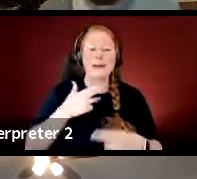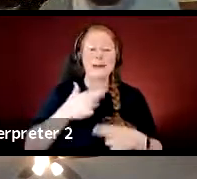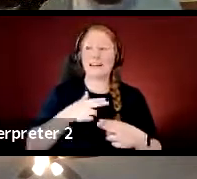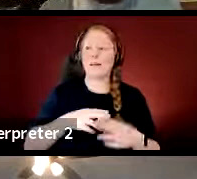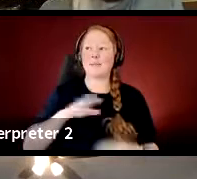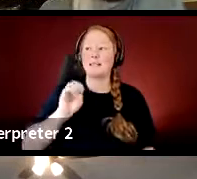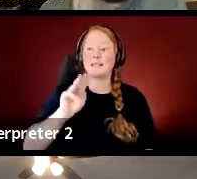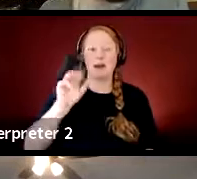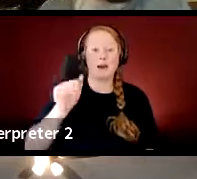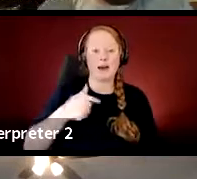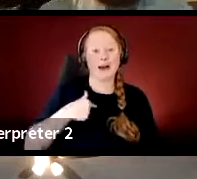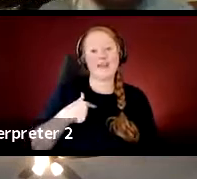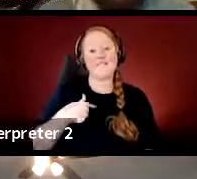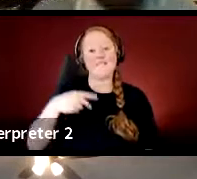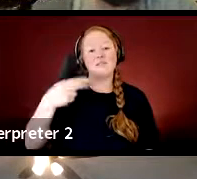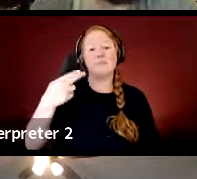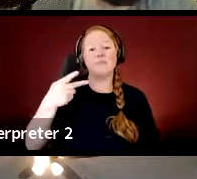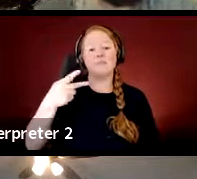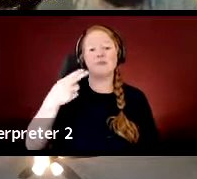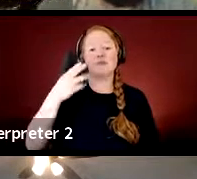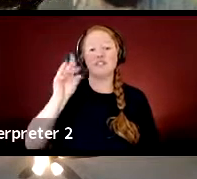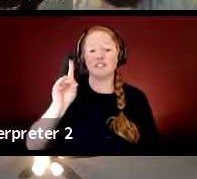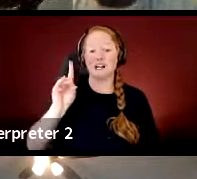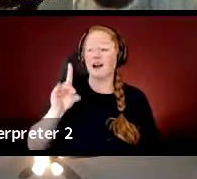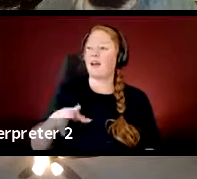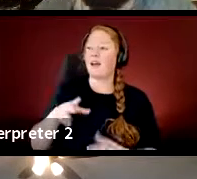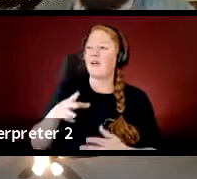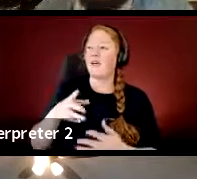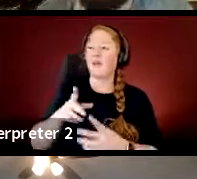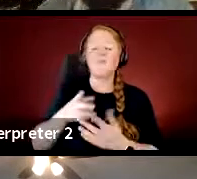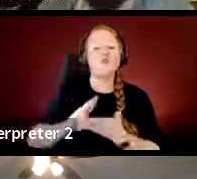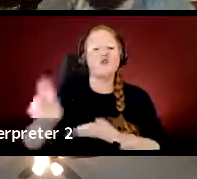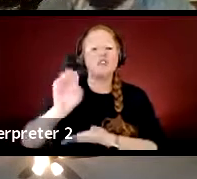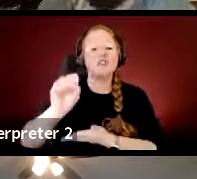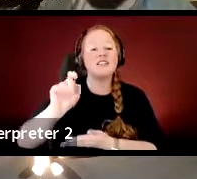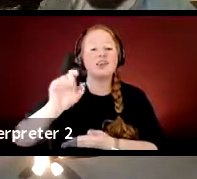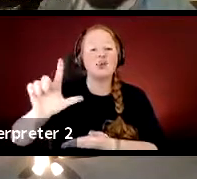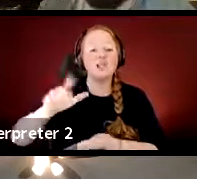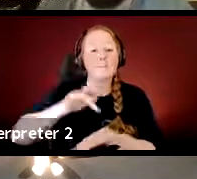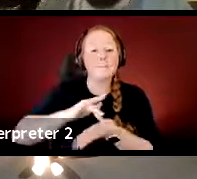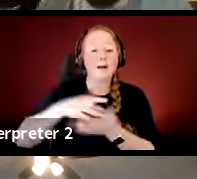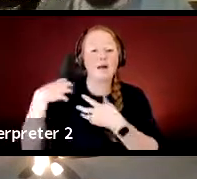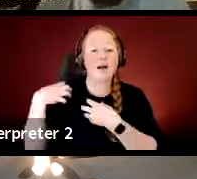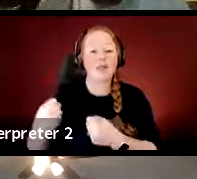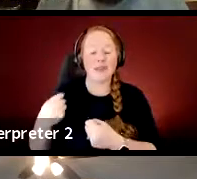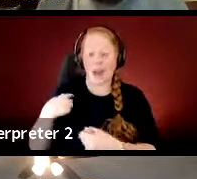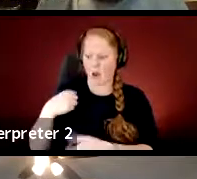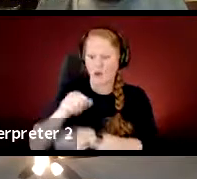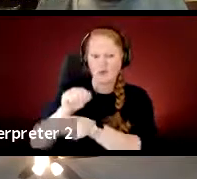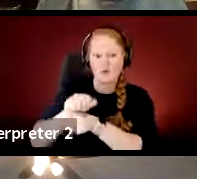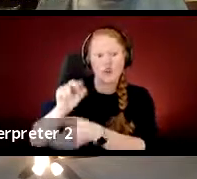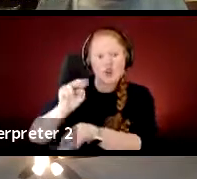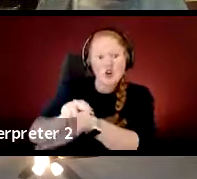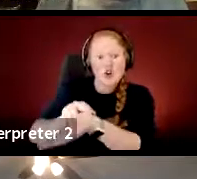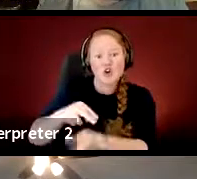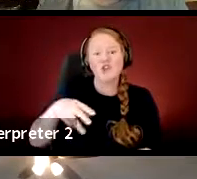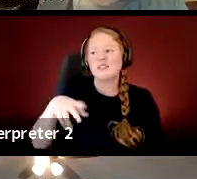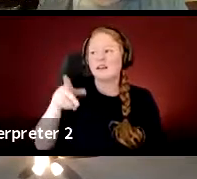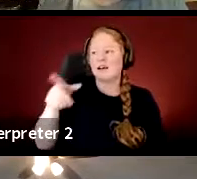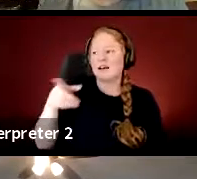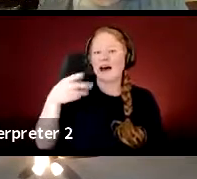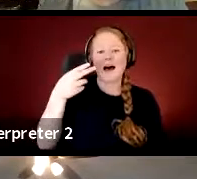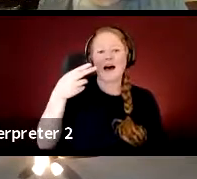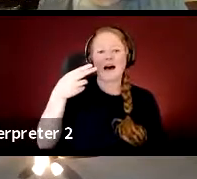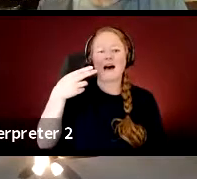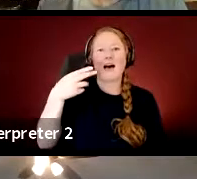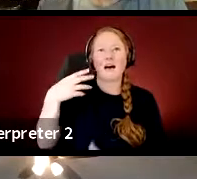in population health from the University of Missouri, St. Louis, and I work as a registered nurse at CHIPS Health and Wellness Center. CHIPS